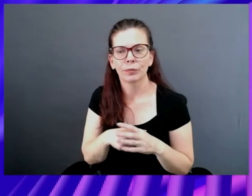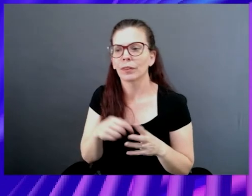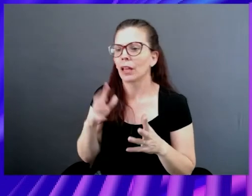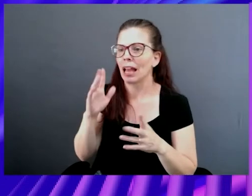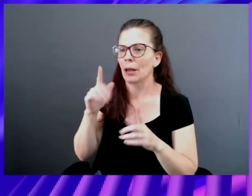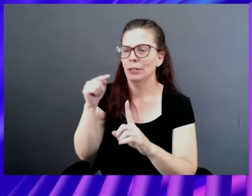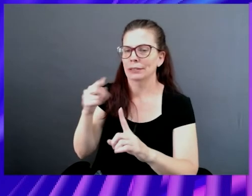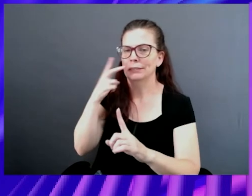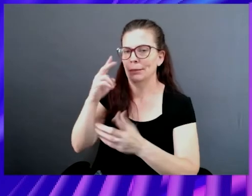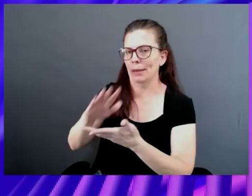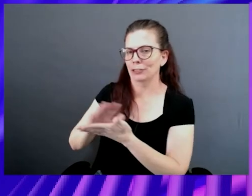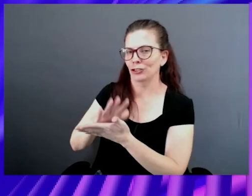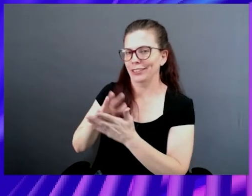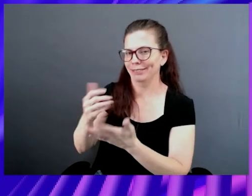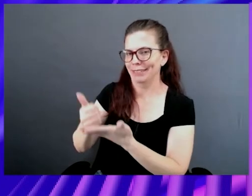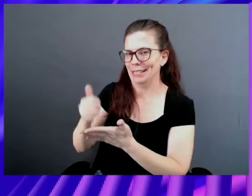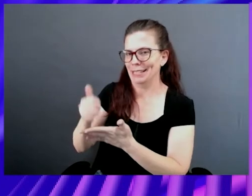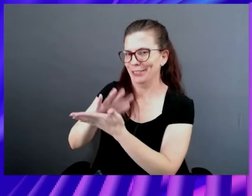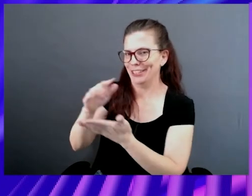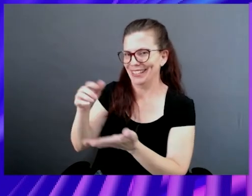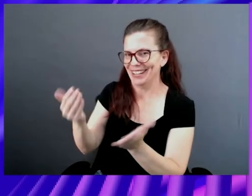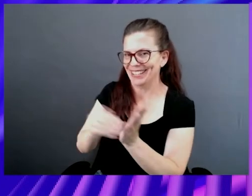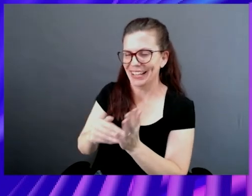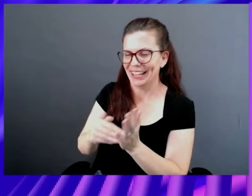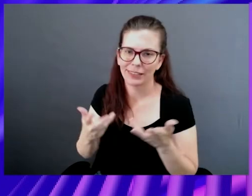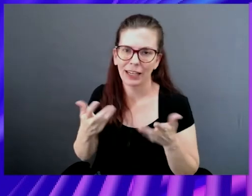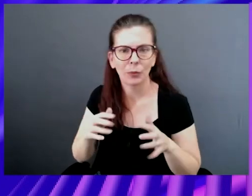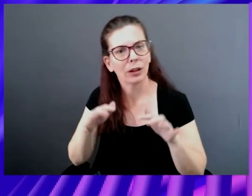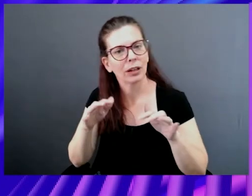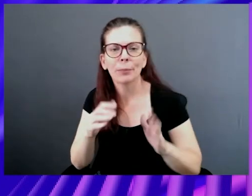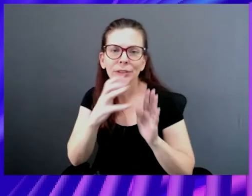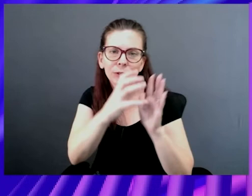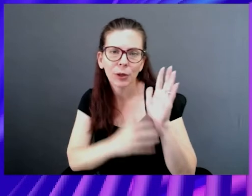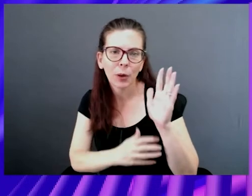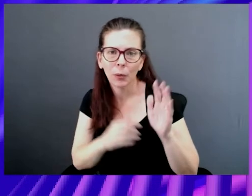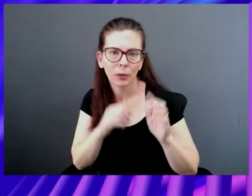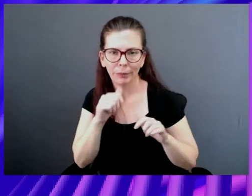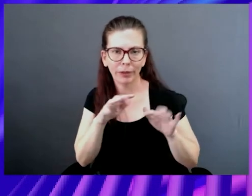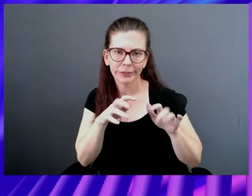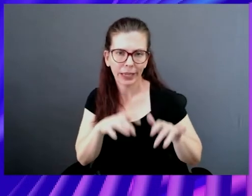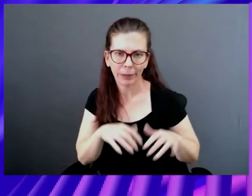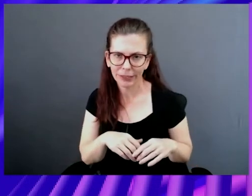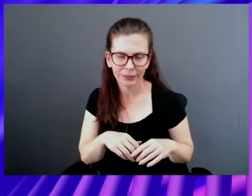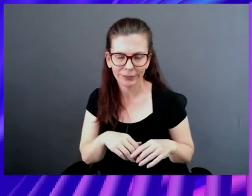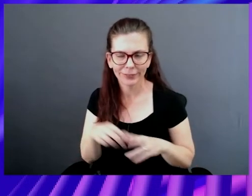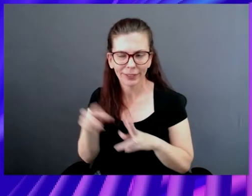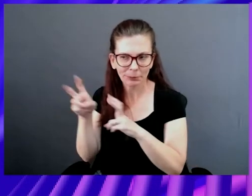sheet here because again, I don't want to. It's code, but I'm not typing it.